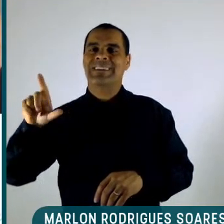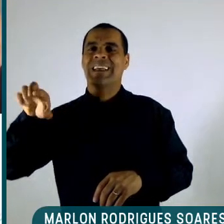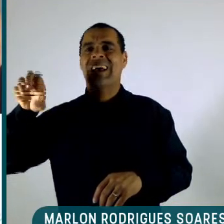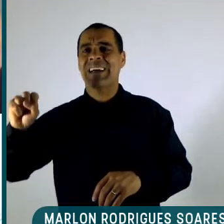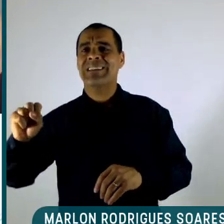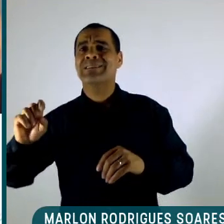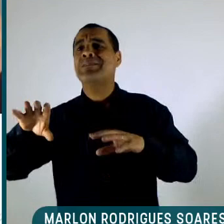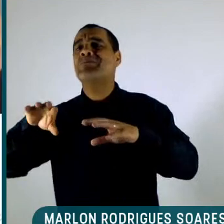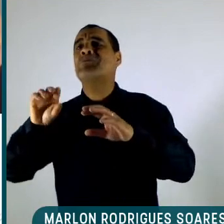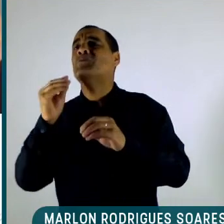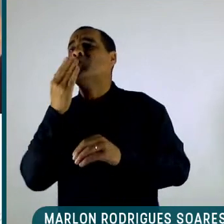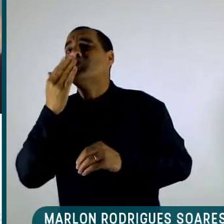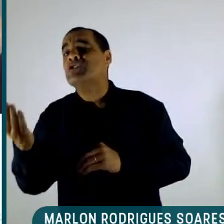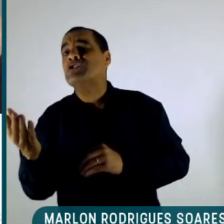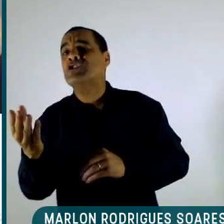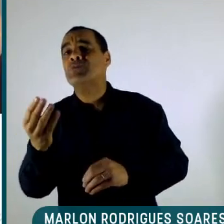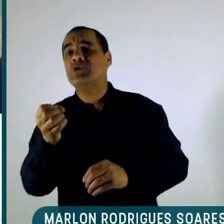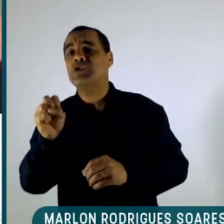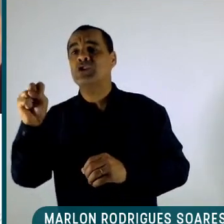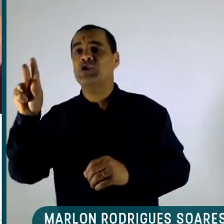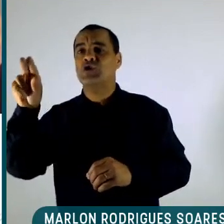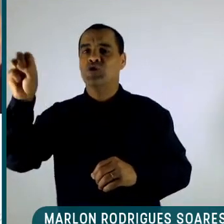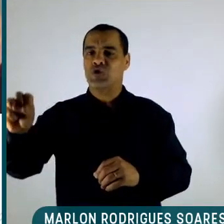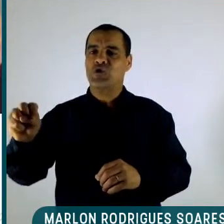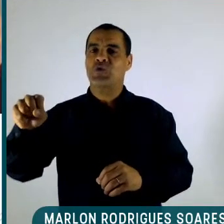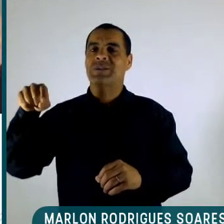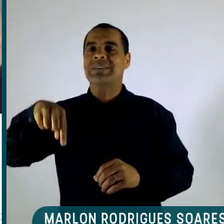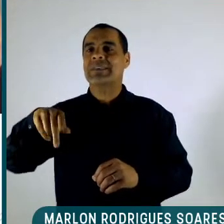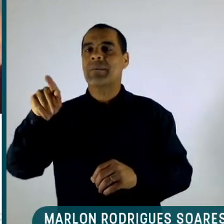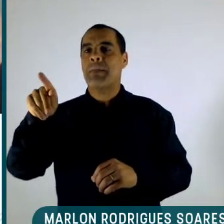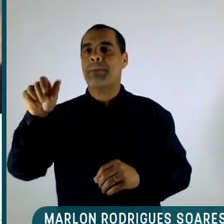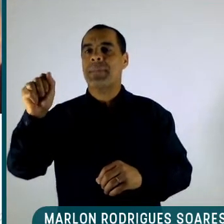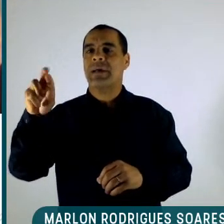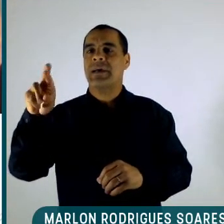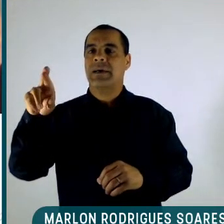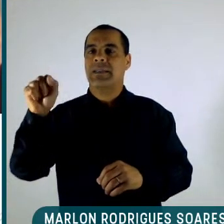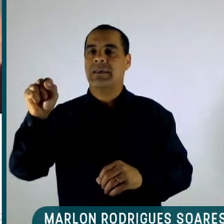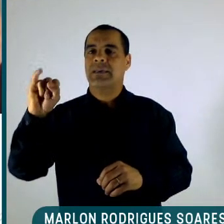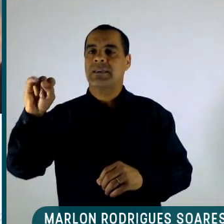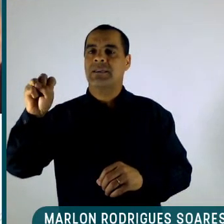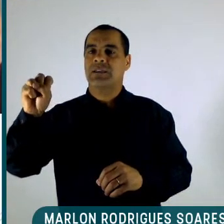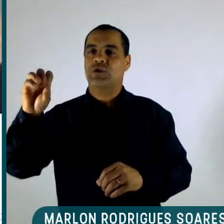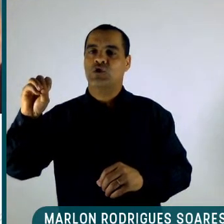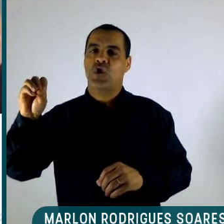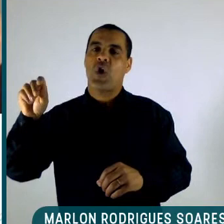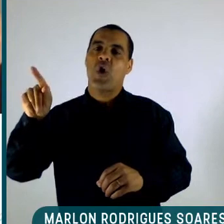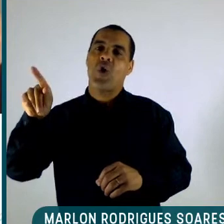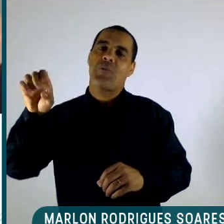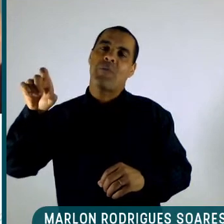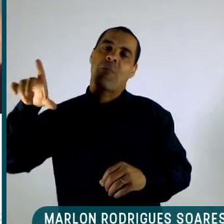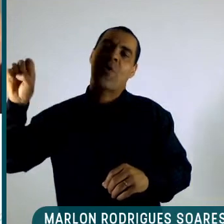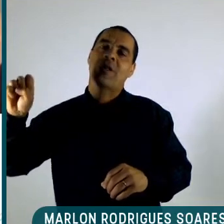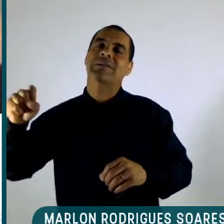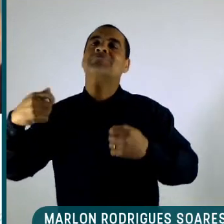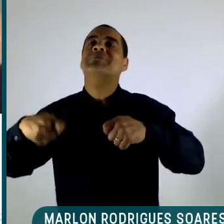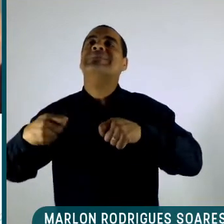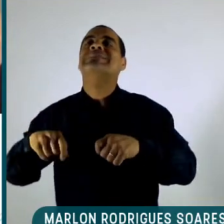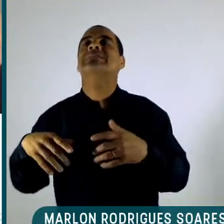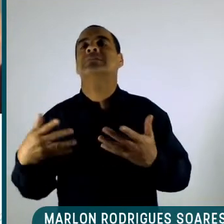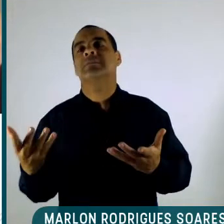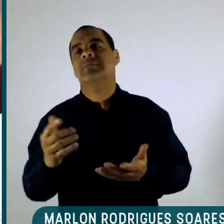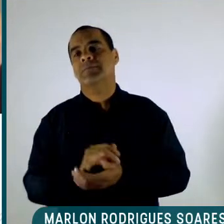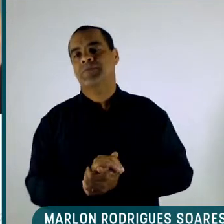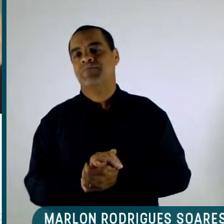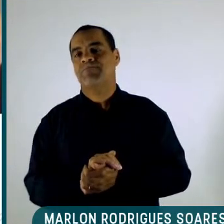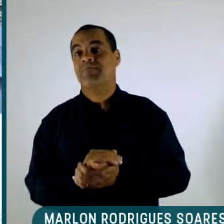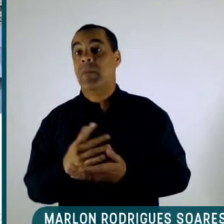what type of SUS Paraisópolis needs? Gilson, I think that's a question that is very relevant for us to continue in